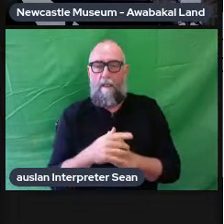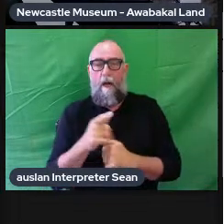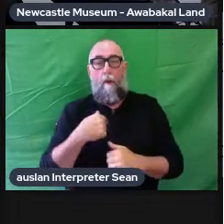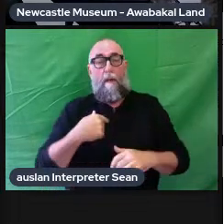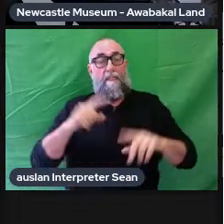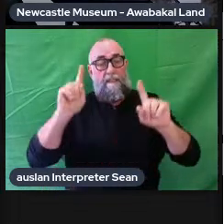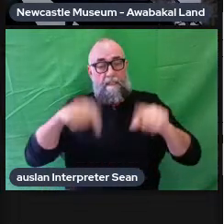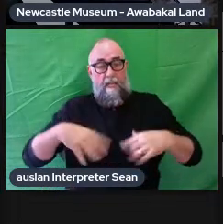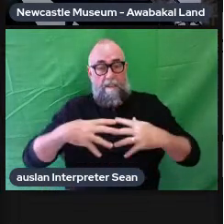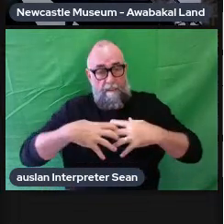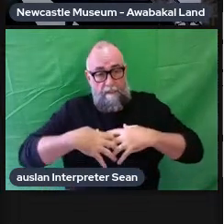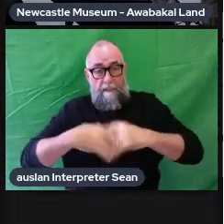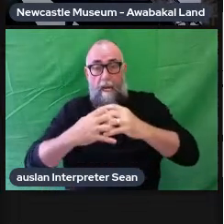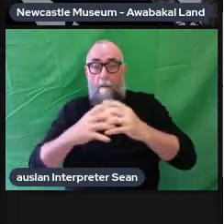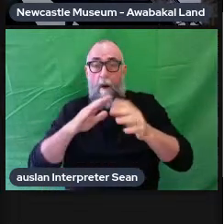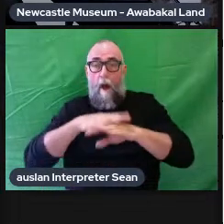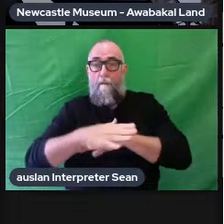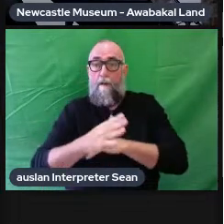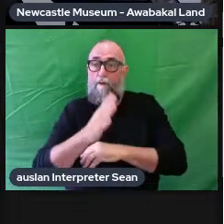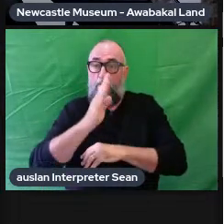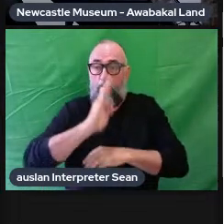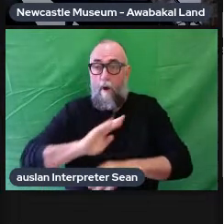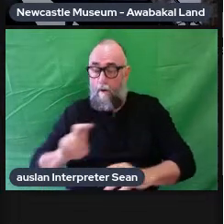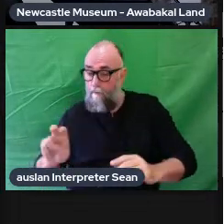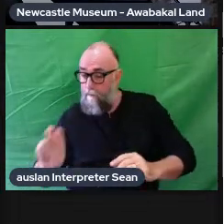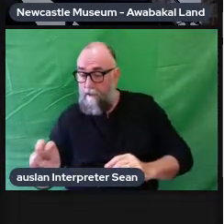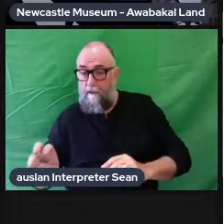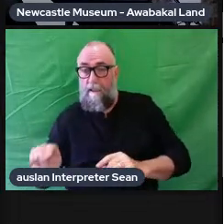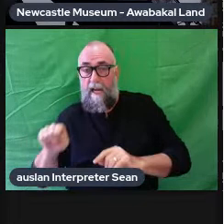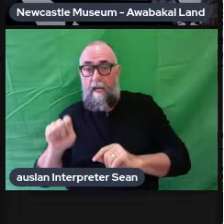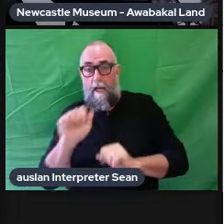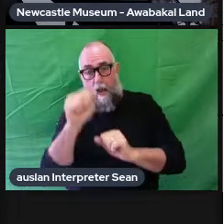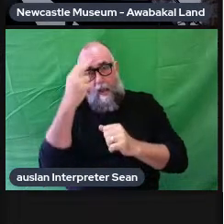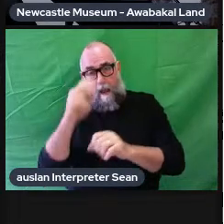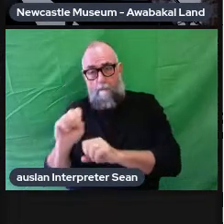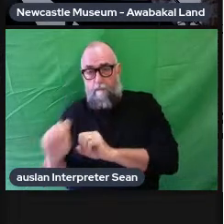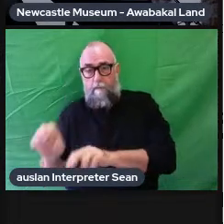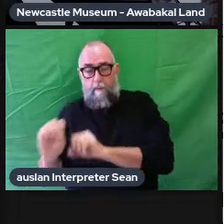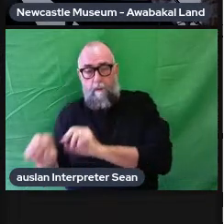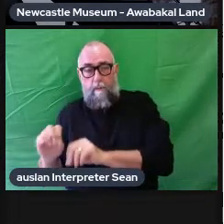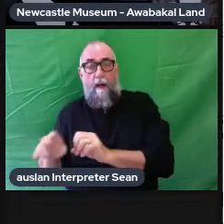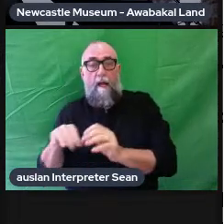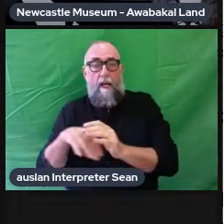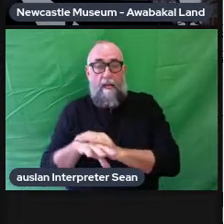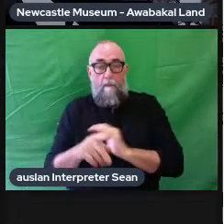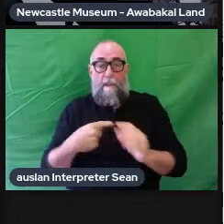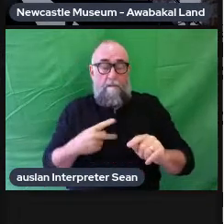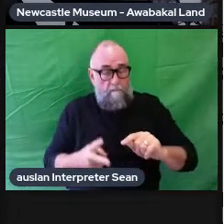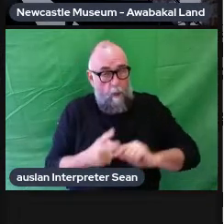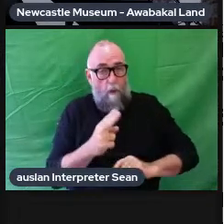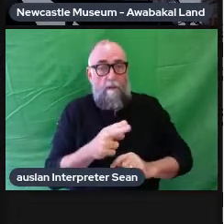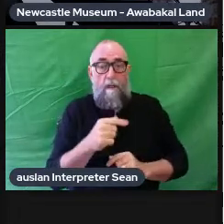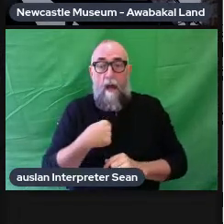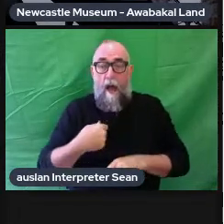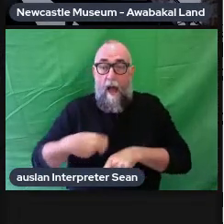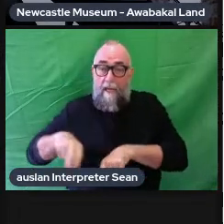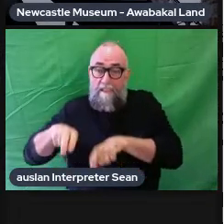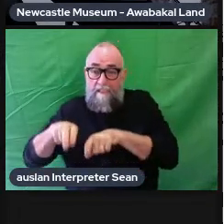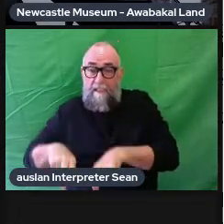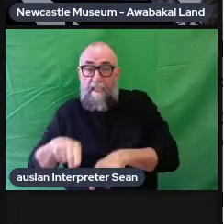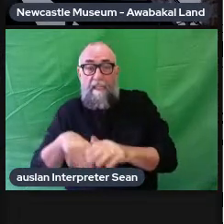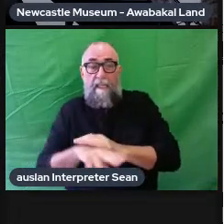in 2017. He was one of the stars in the Newcastle Weekly. I had to sit next to him and bask in his